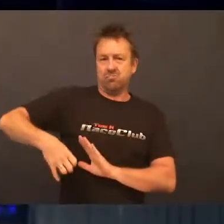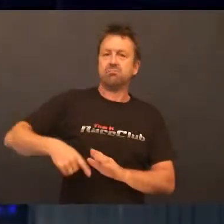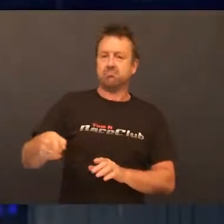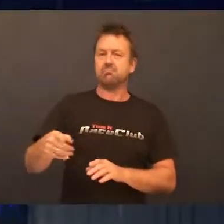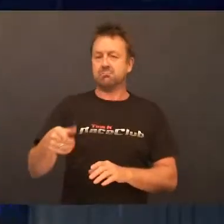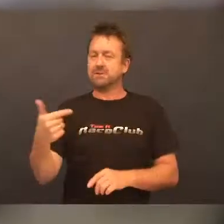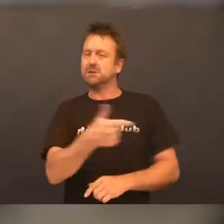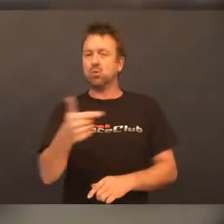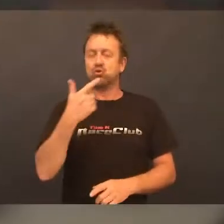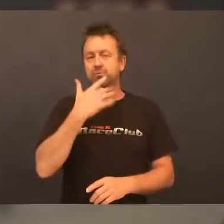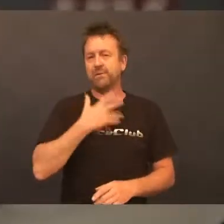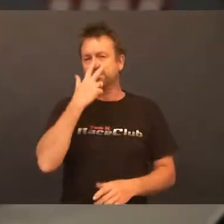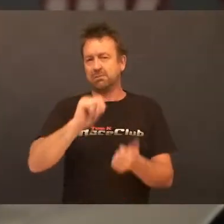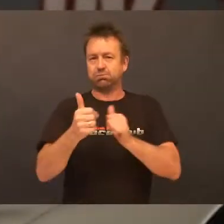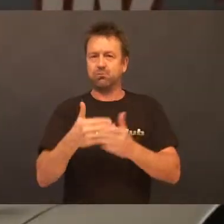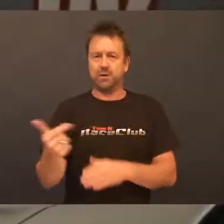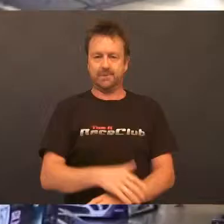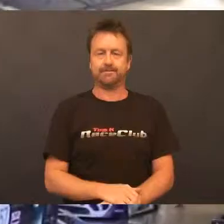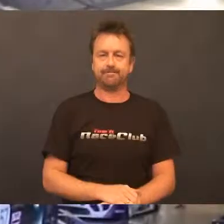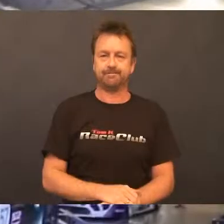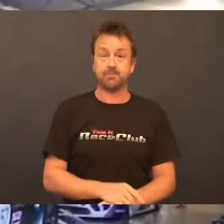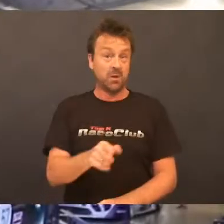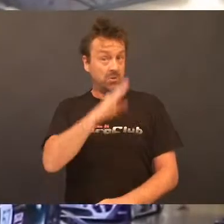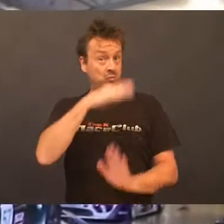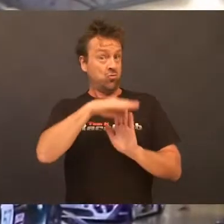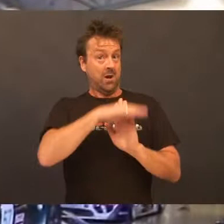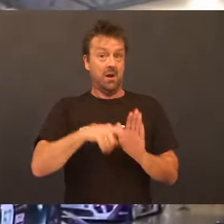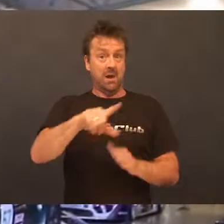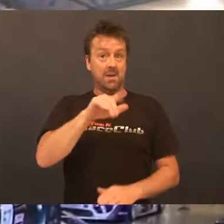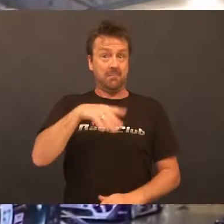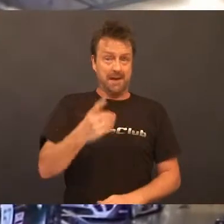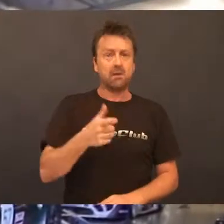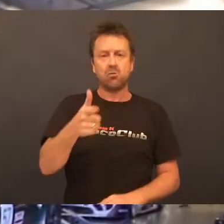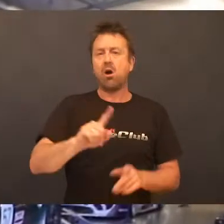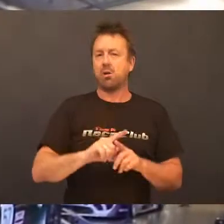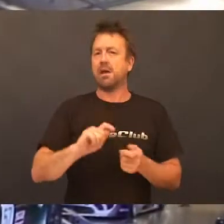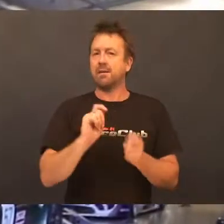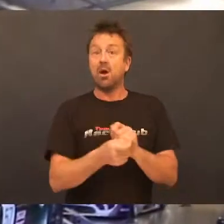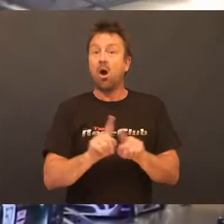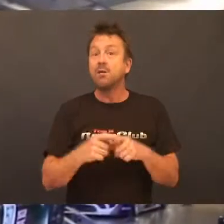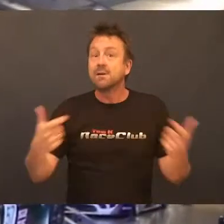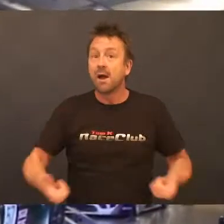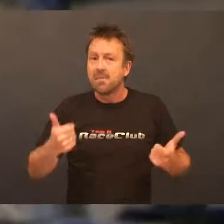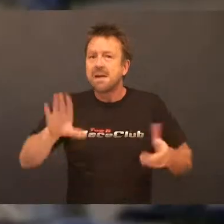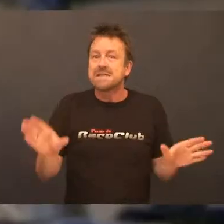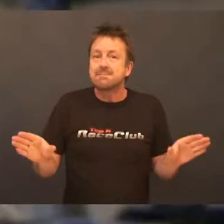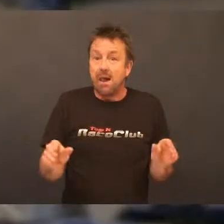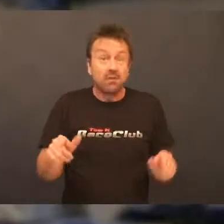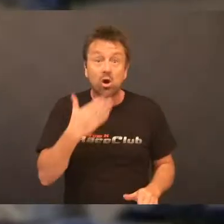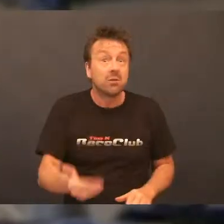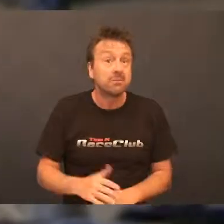will be competing against each other. With the new regulations, the LMP1s are changing, and the tyres too. They'll be